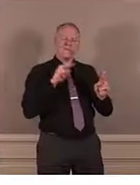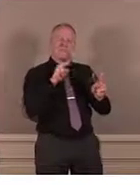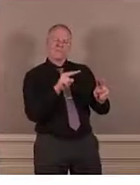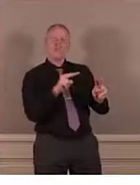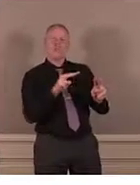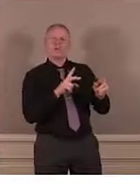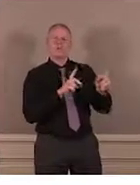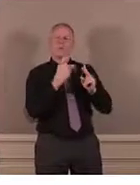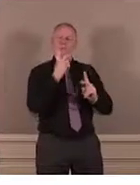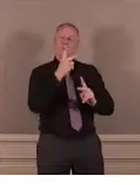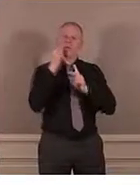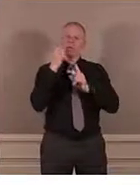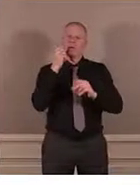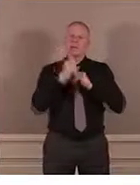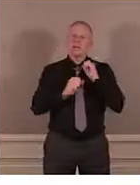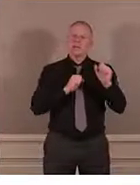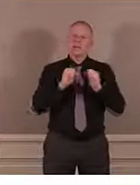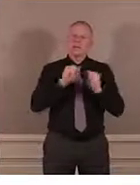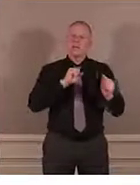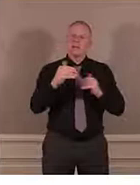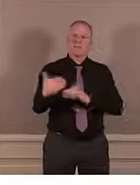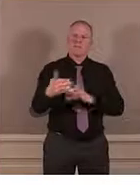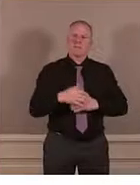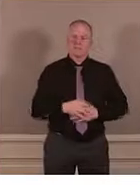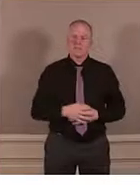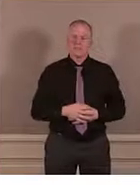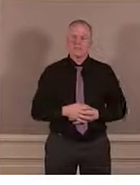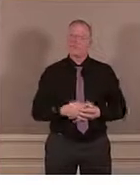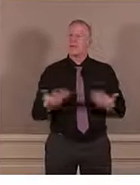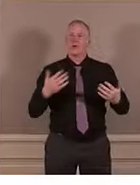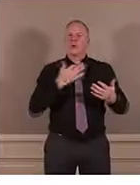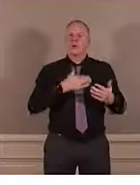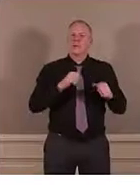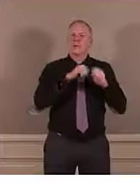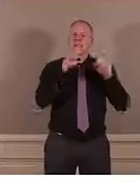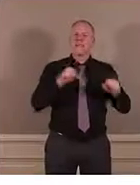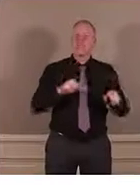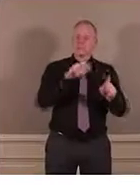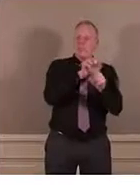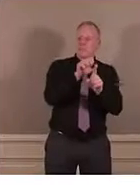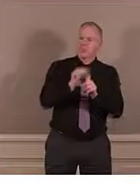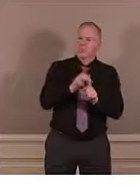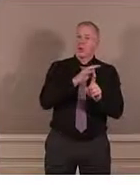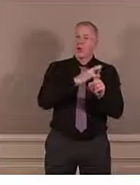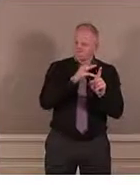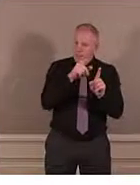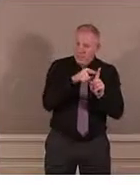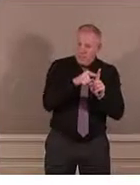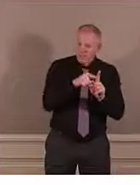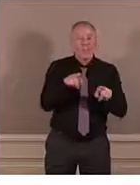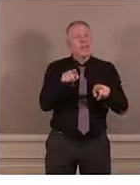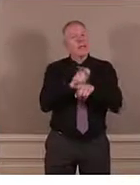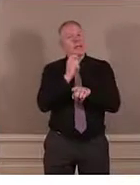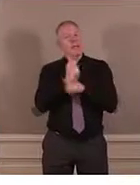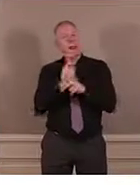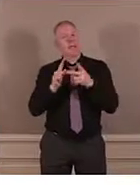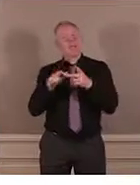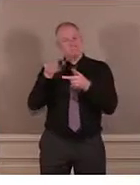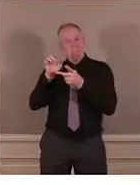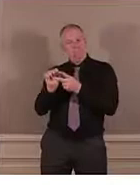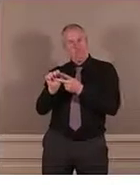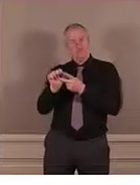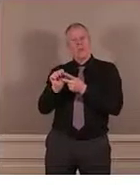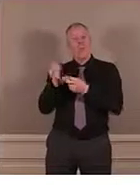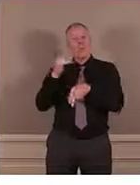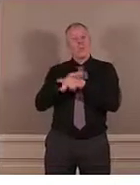we're reviewing day service provision. So it's a mechanism to identify good practice, but equally important, it also helps